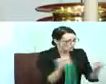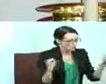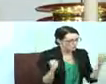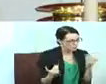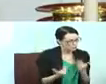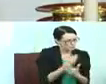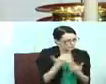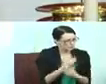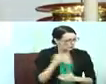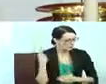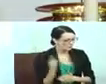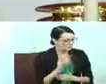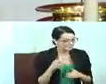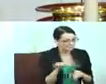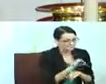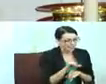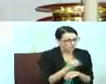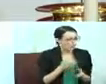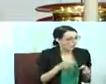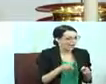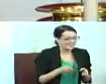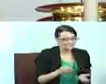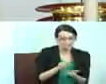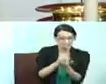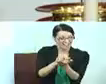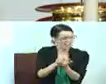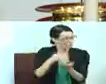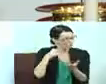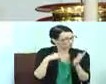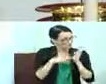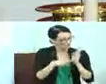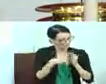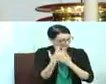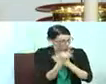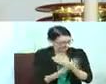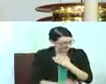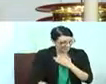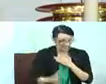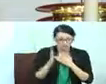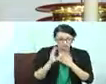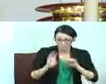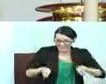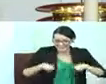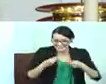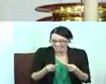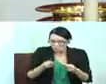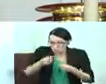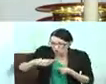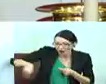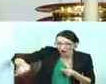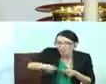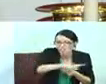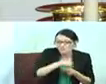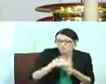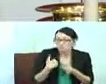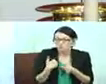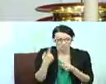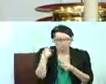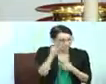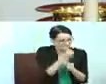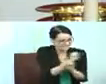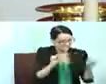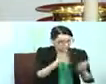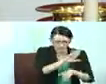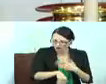us. In the same token, he said, "This is my blood, which will be shed for you, for the salvation of all people, for